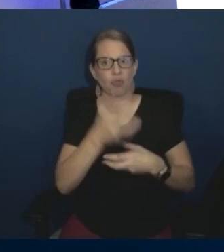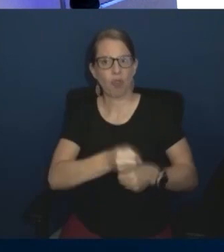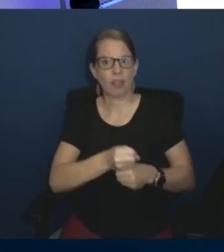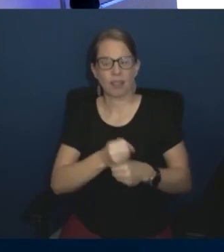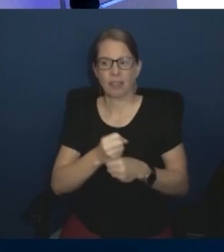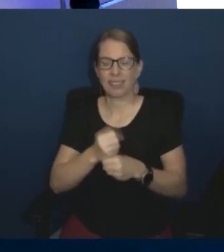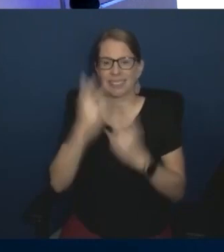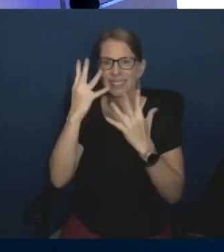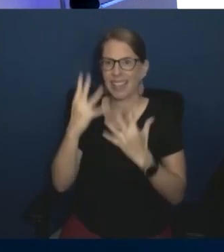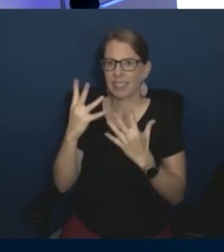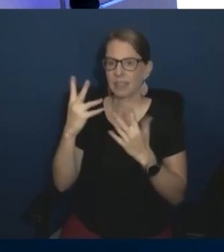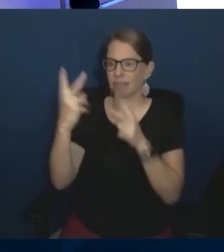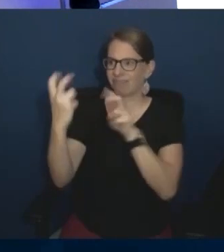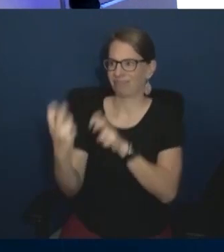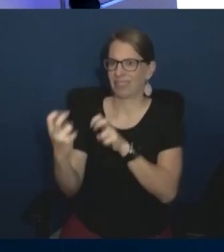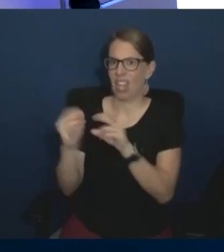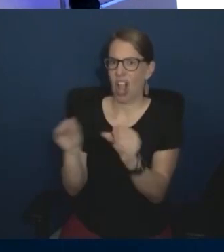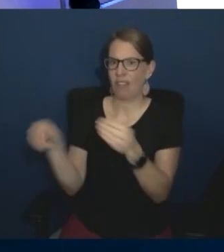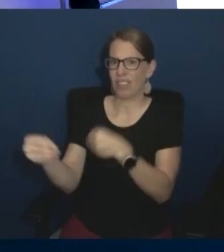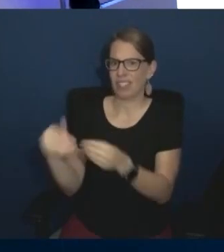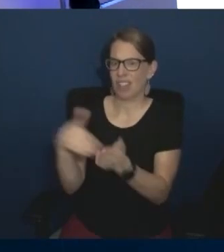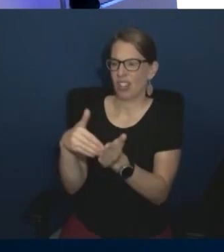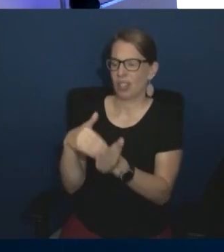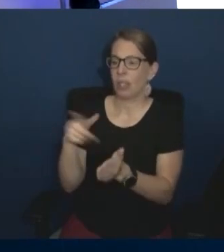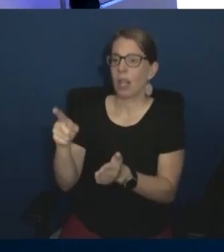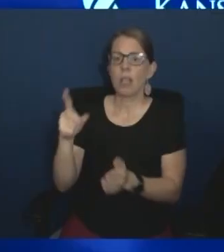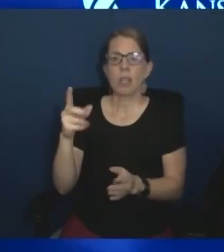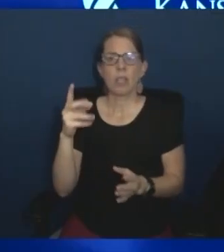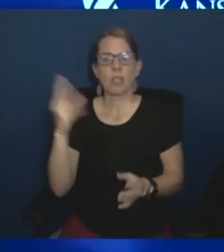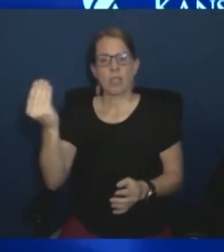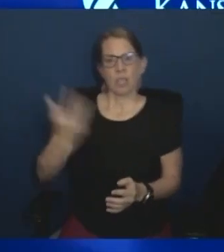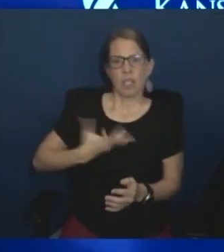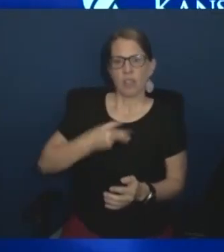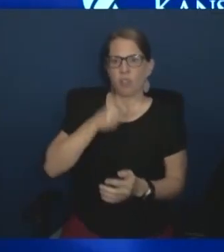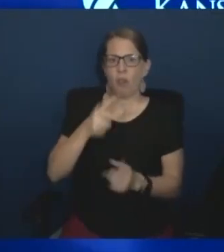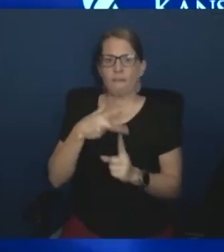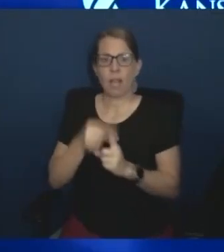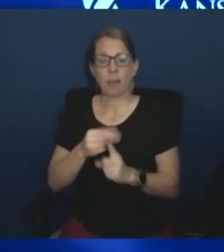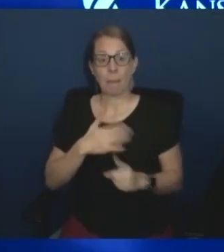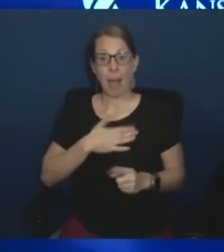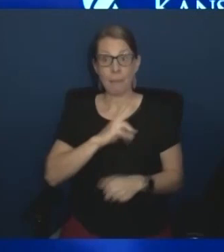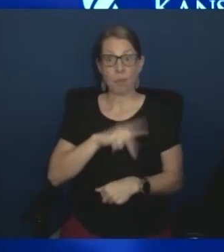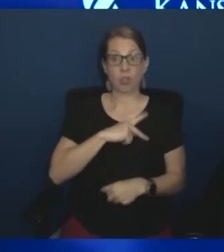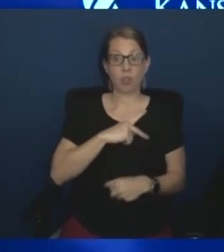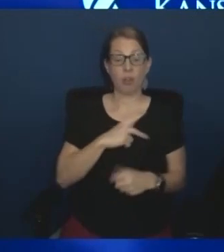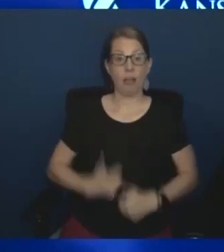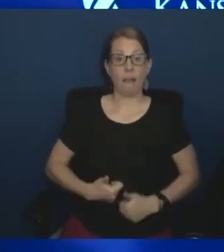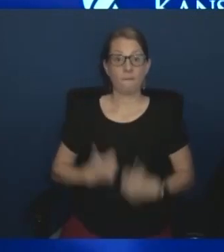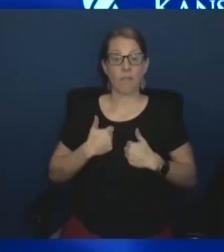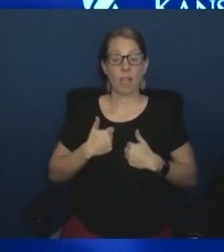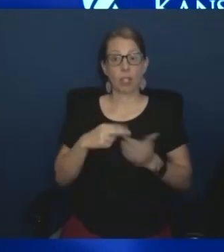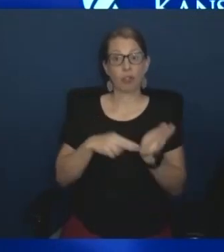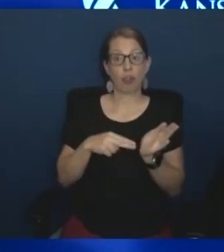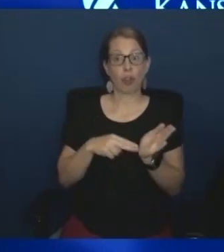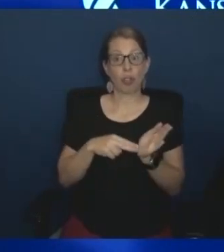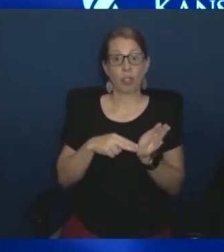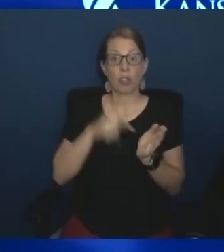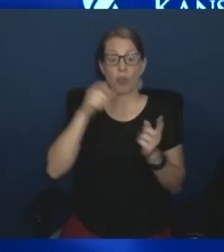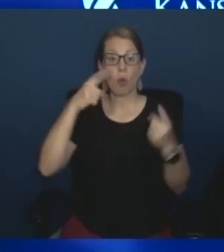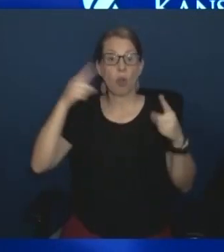hearing the message, don't get vaccinated. I deal with, in my personal life, nurses that don't agree with